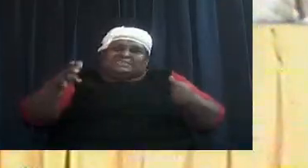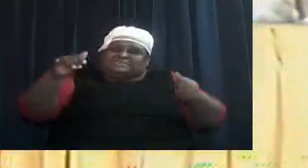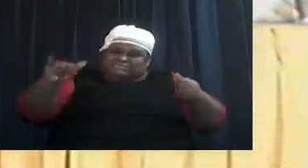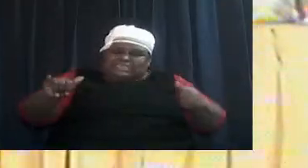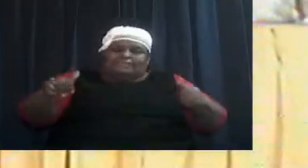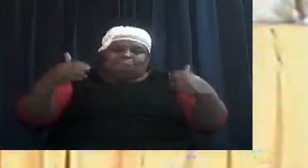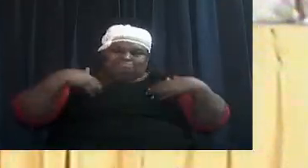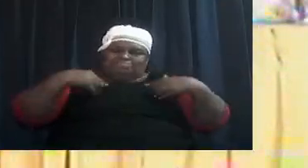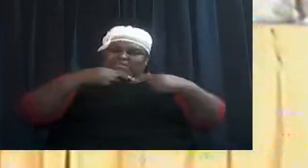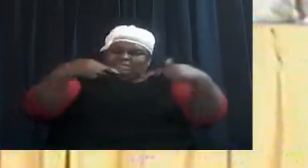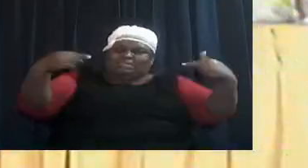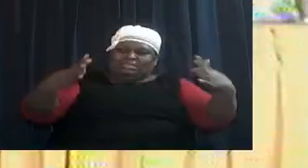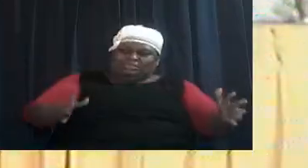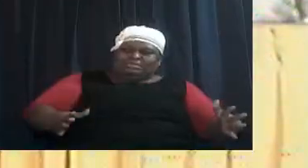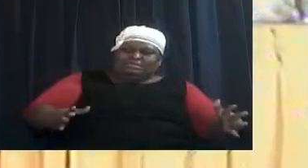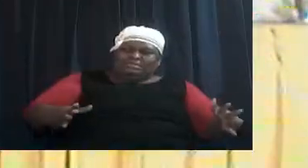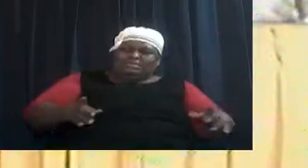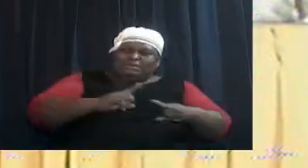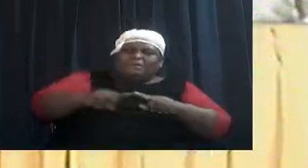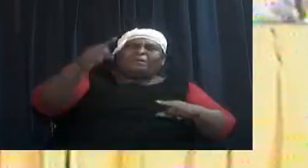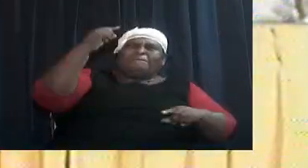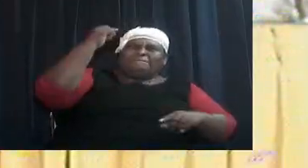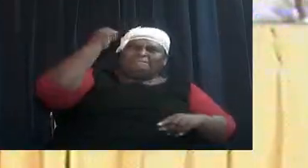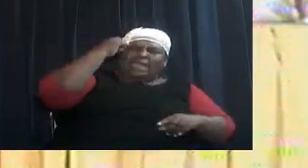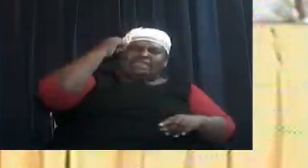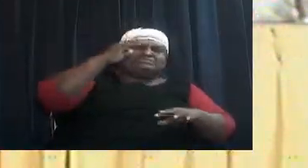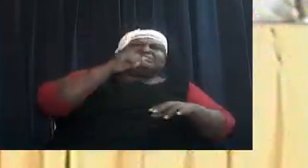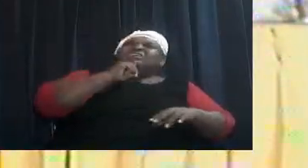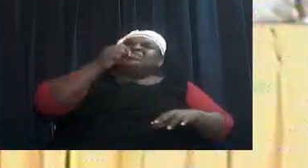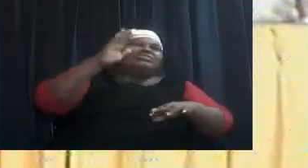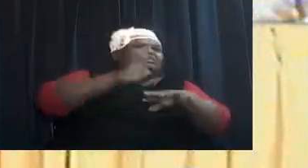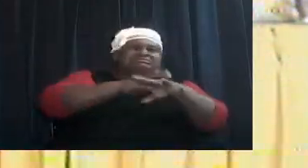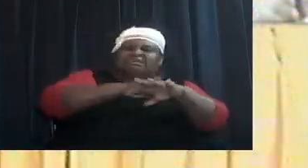enemies, but her mind was not on them.